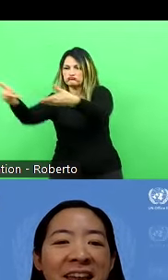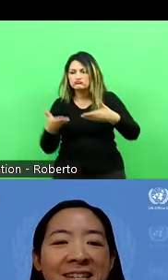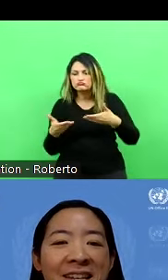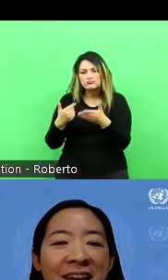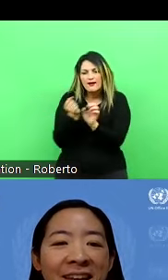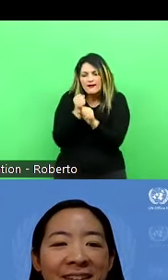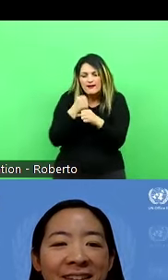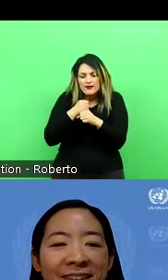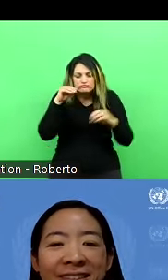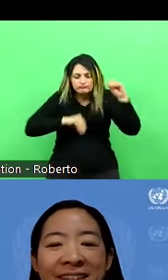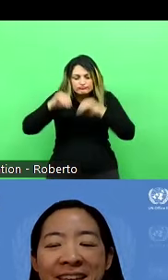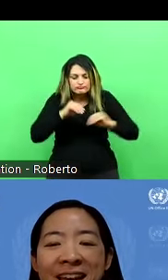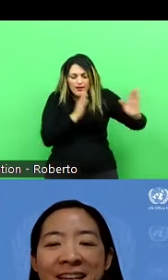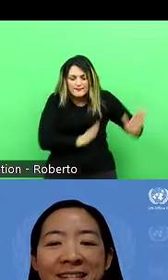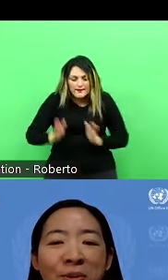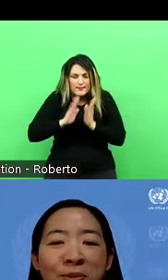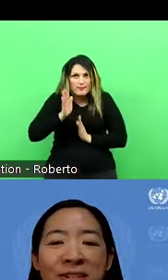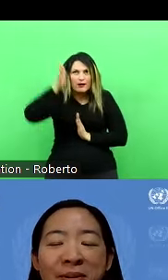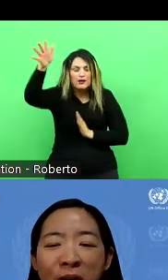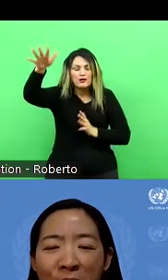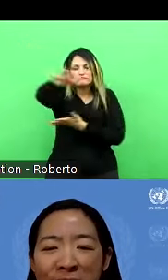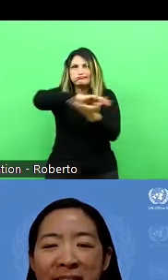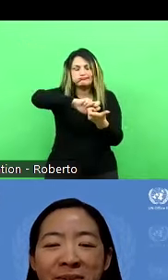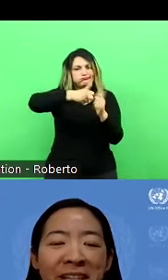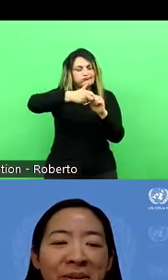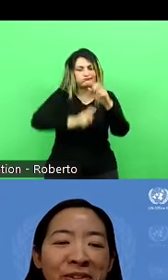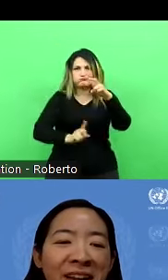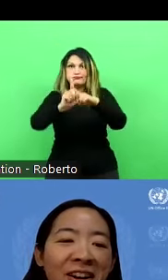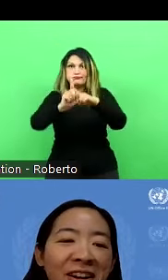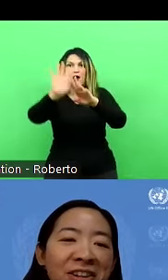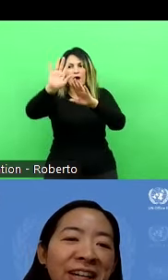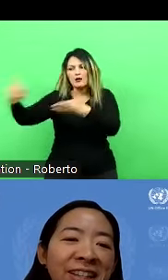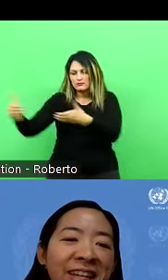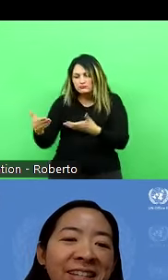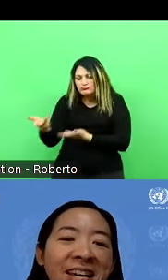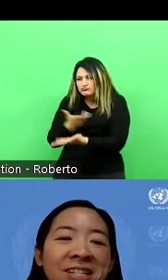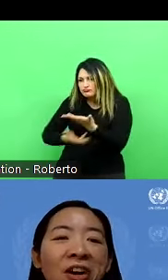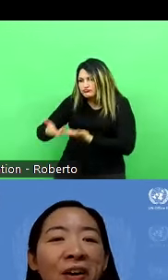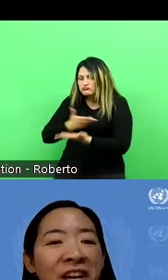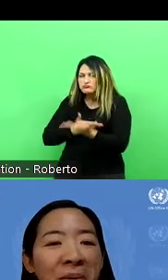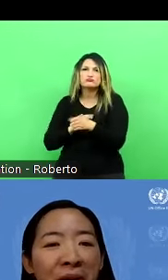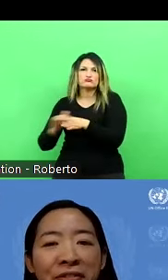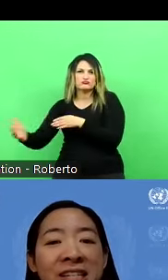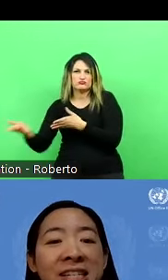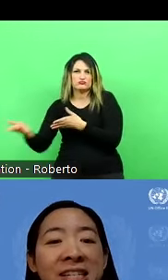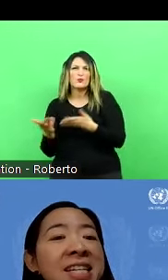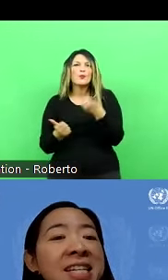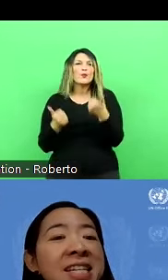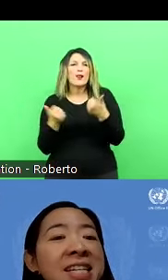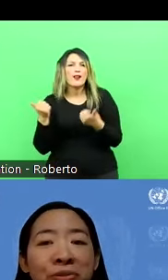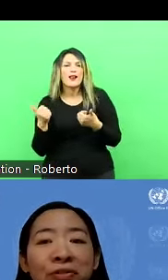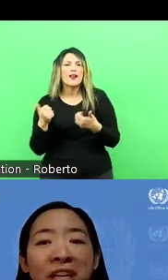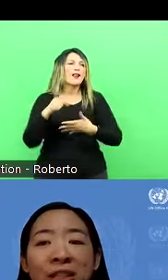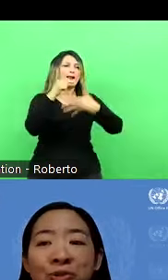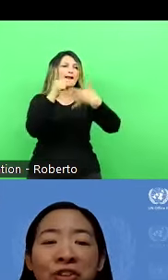see the answer. Yes, almost 90% got it correctly. Yes, it's all of the above. The cities can